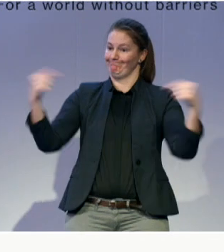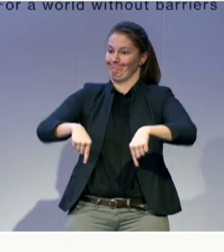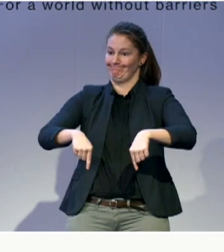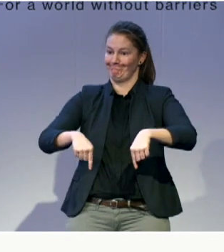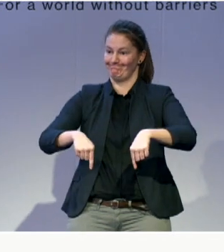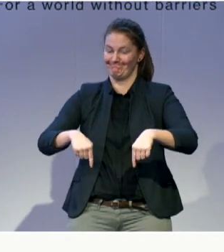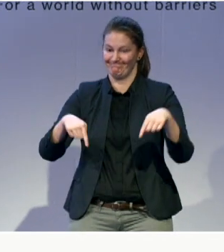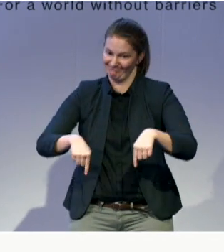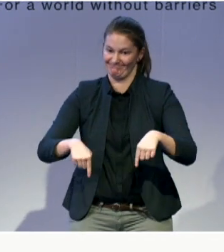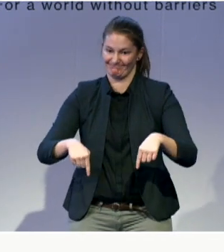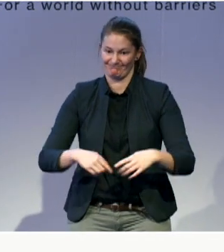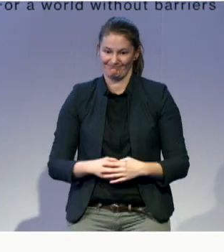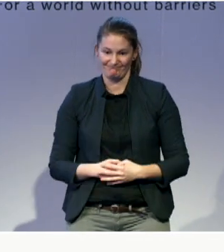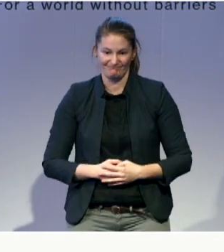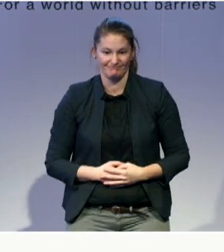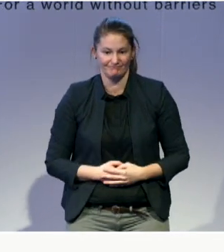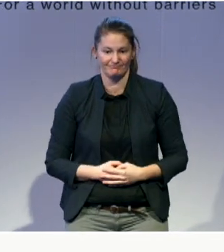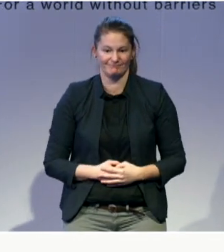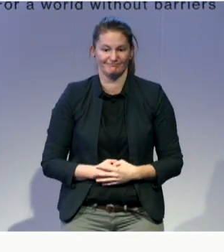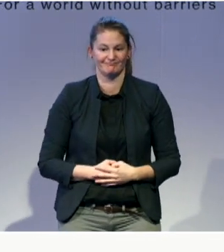I have worked for the greats,